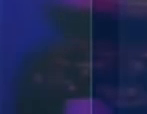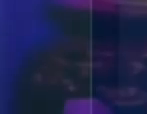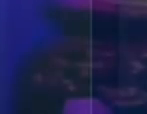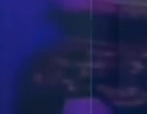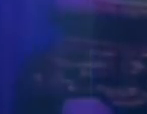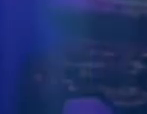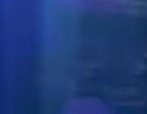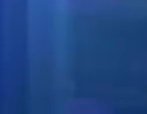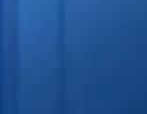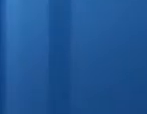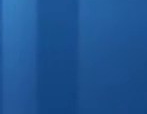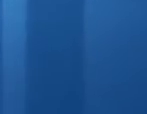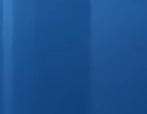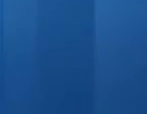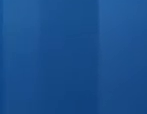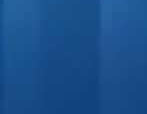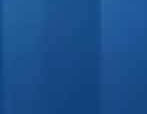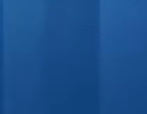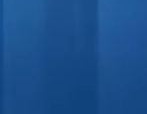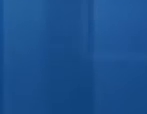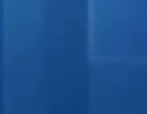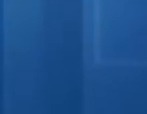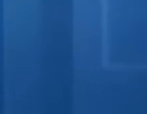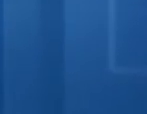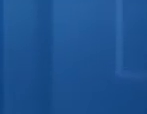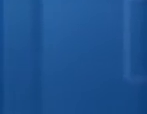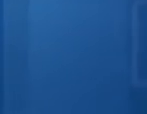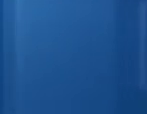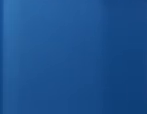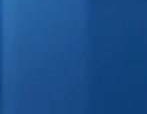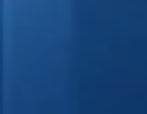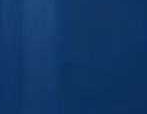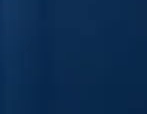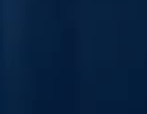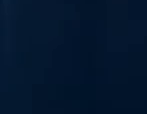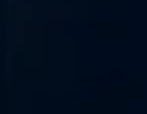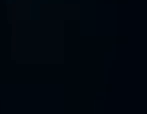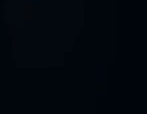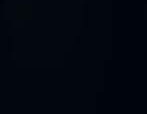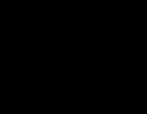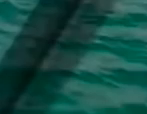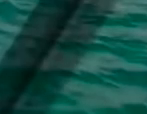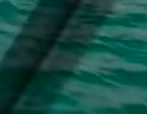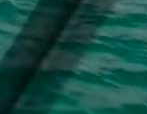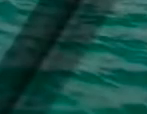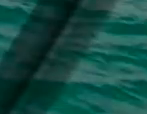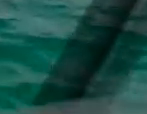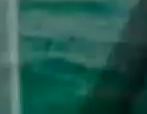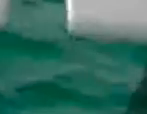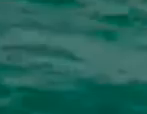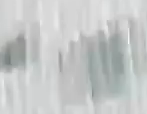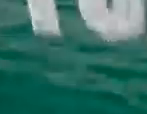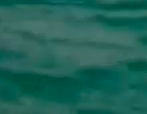know their God. Sundays at 8:30 a.m. on ZNS TV 13.